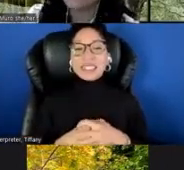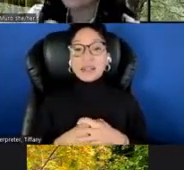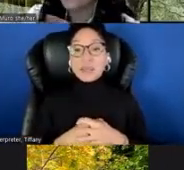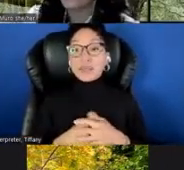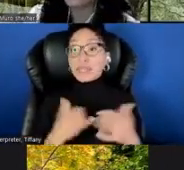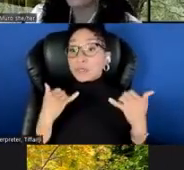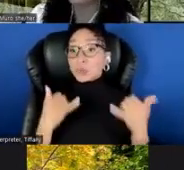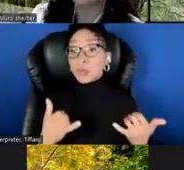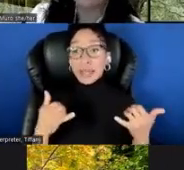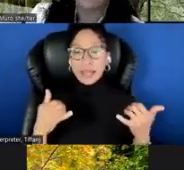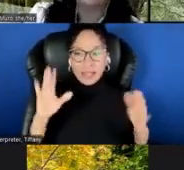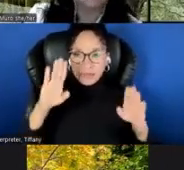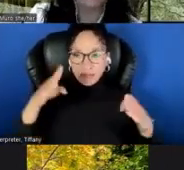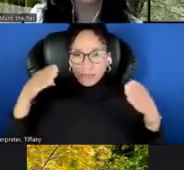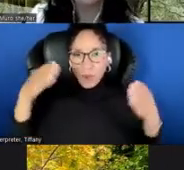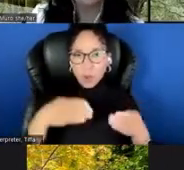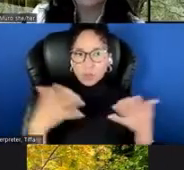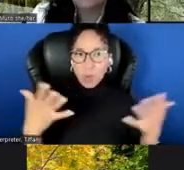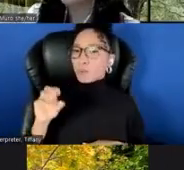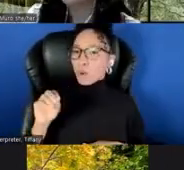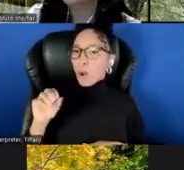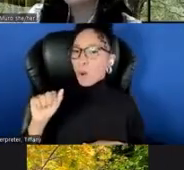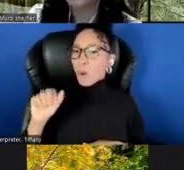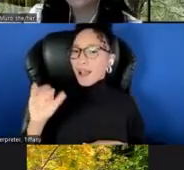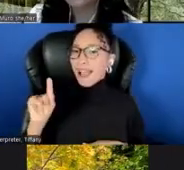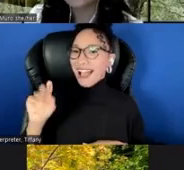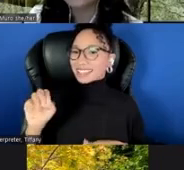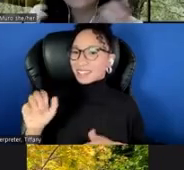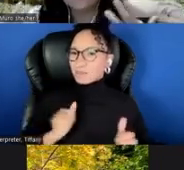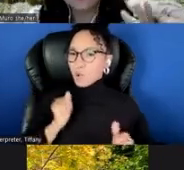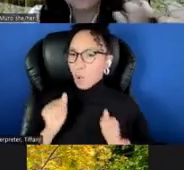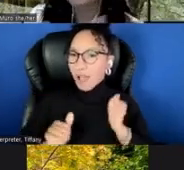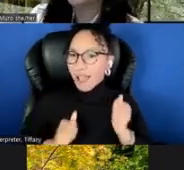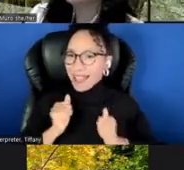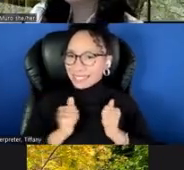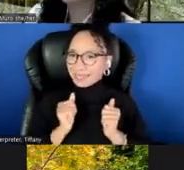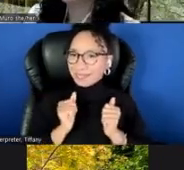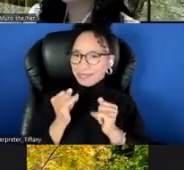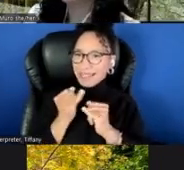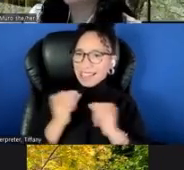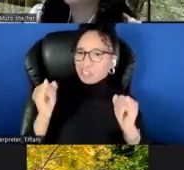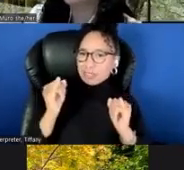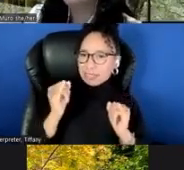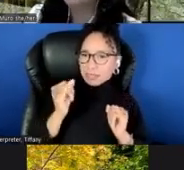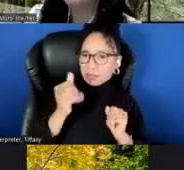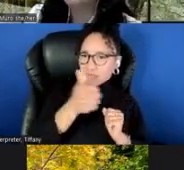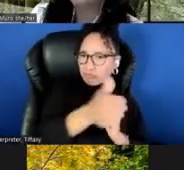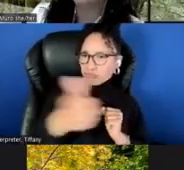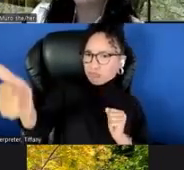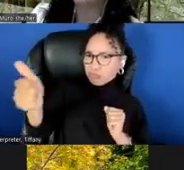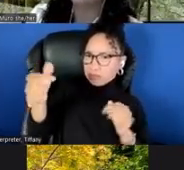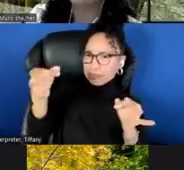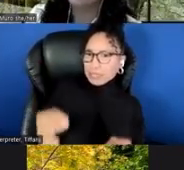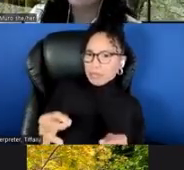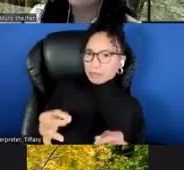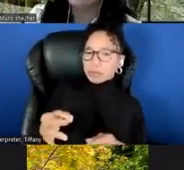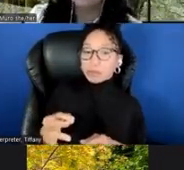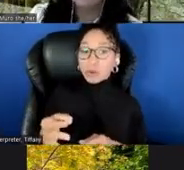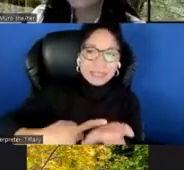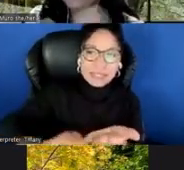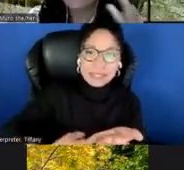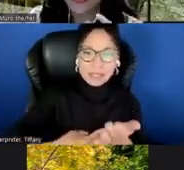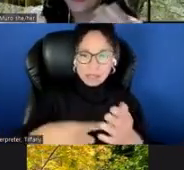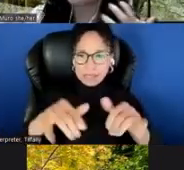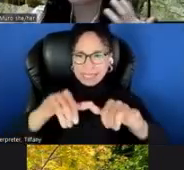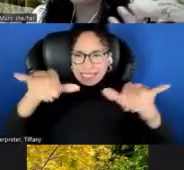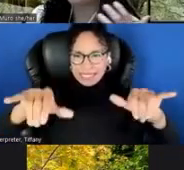our conversation today around proactive agency, and those objectives, and the way that we hope to get to that conversation is really by discussing systemic thinking,